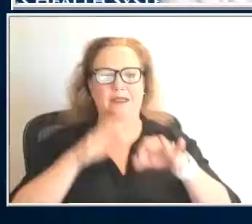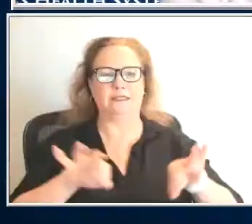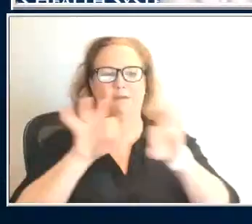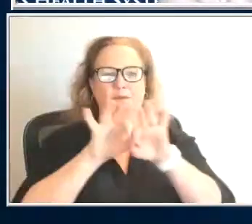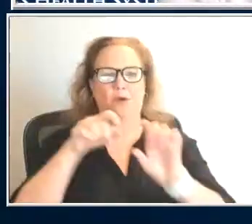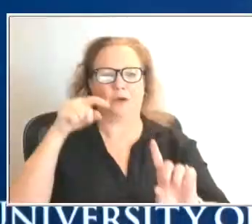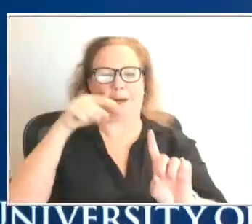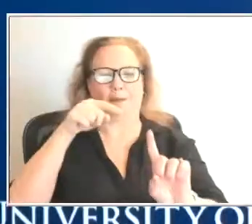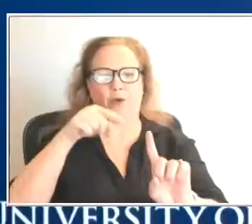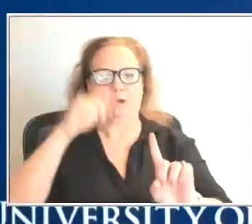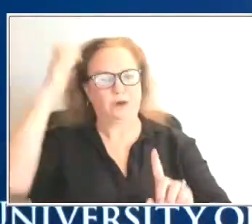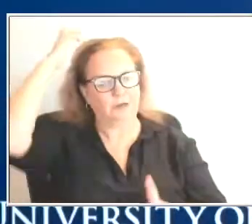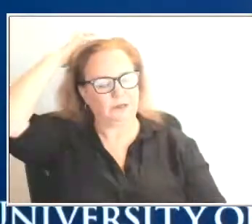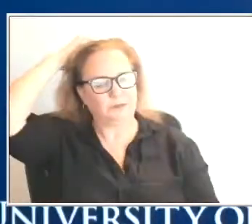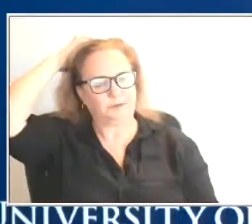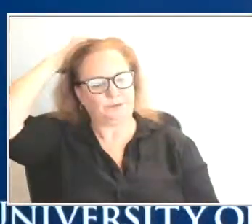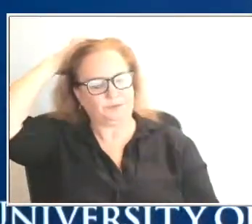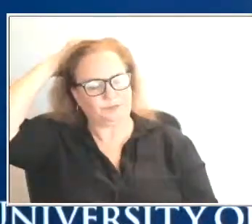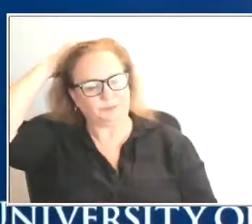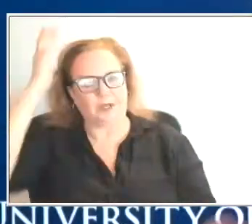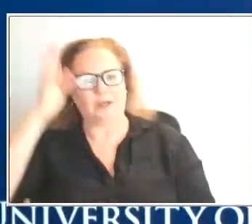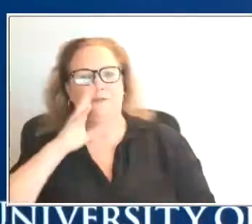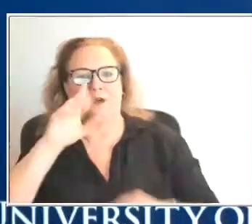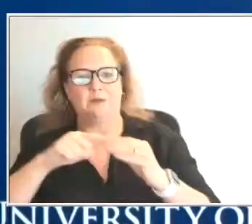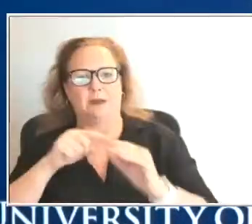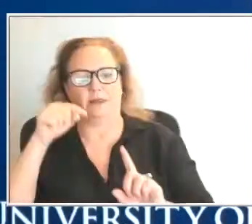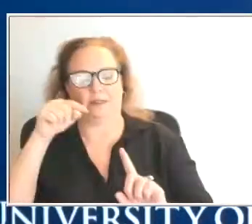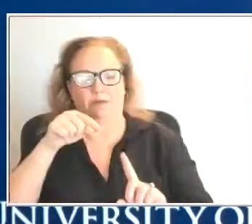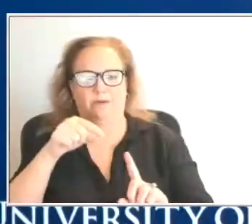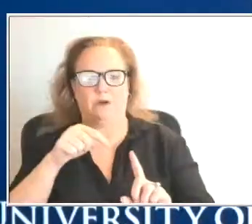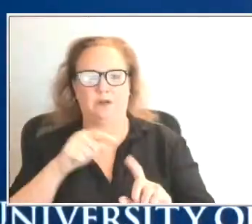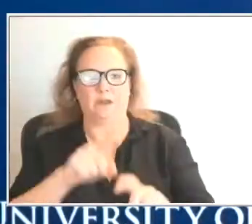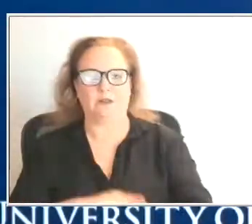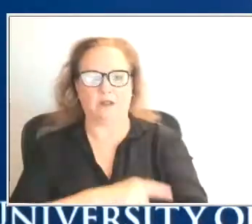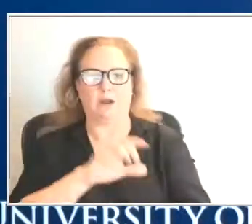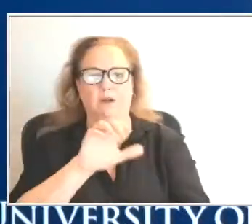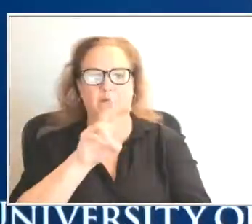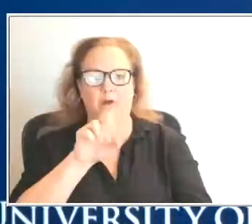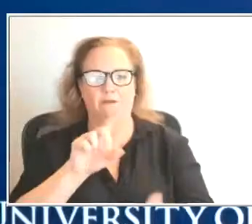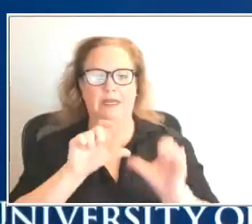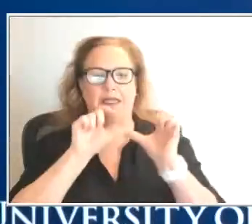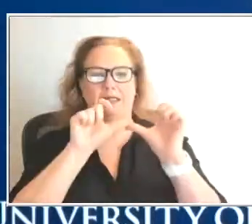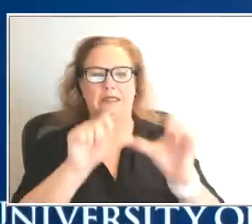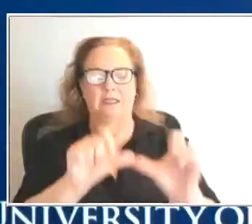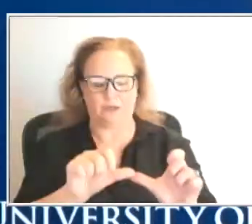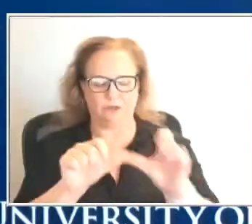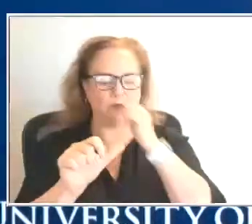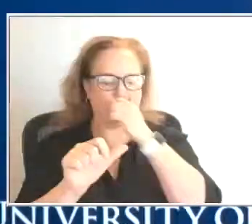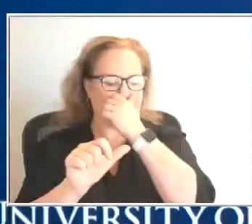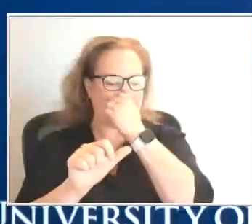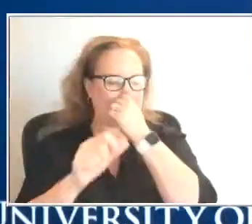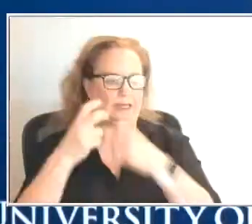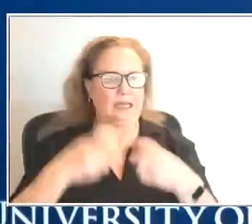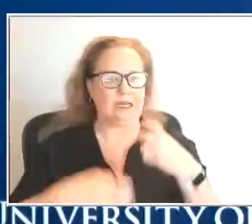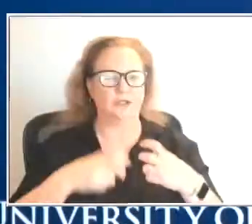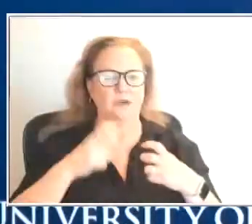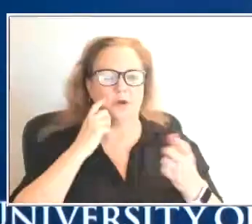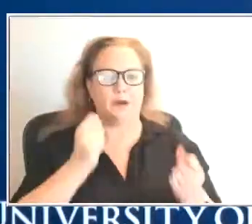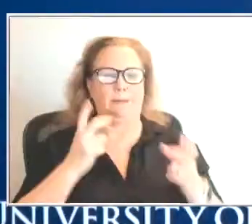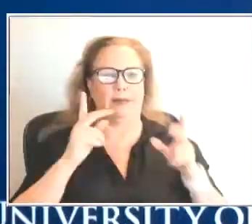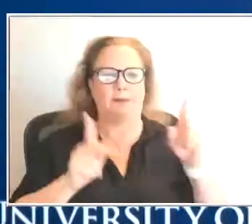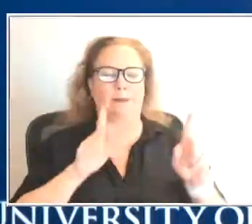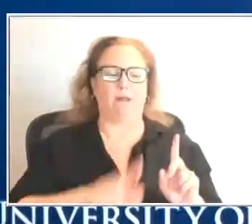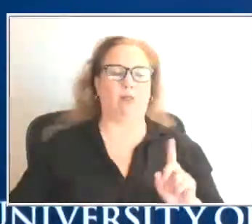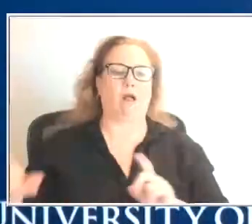though, Steve, and you have talked about this. We have seen this. Long COVID continues to be an issue for many people around the